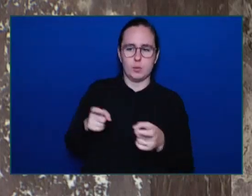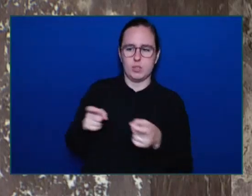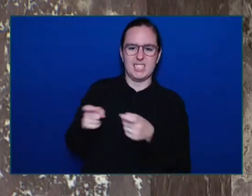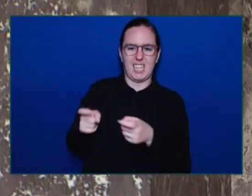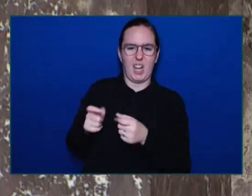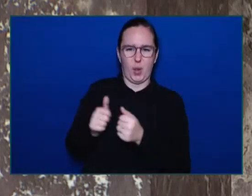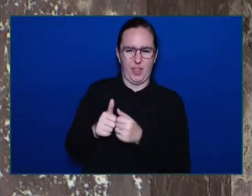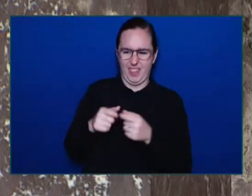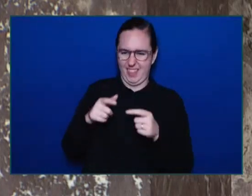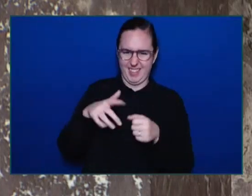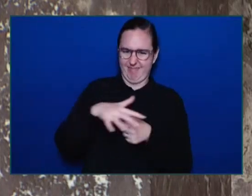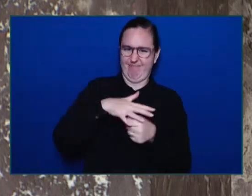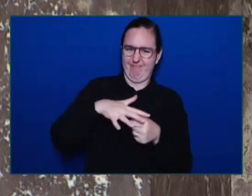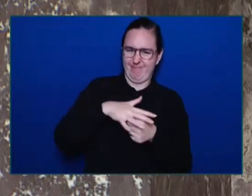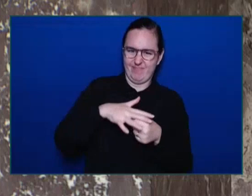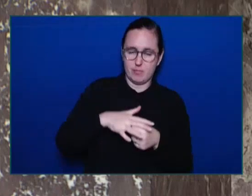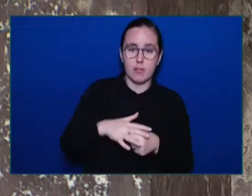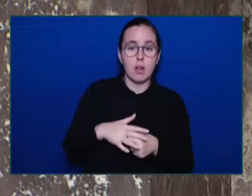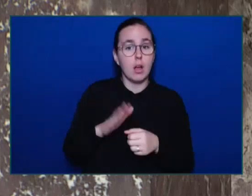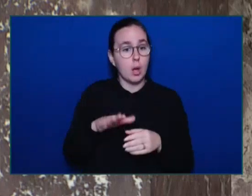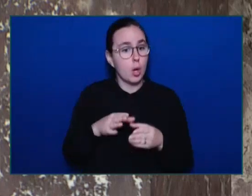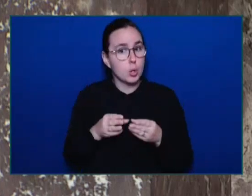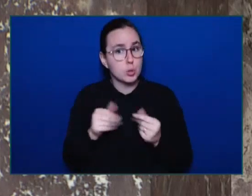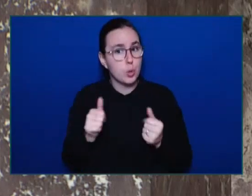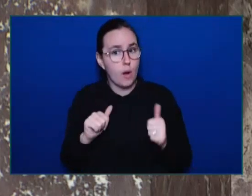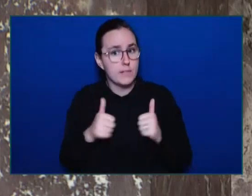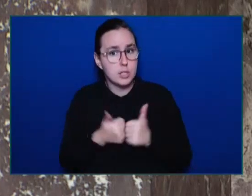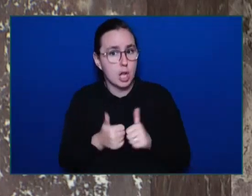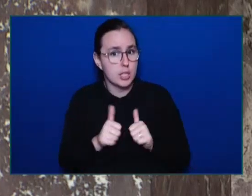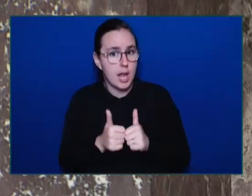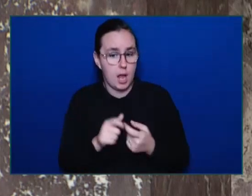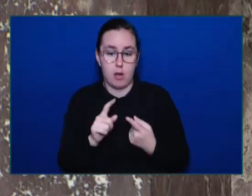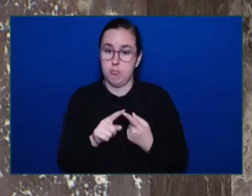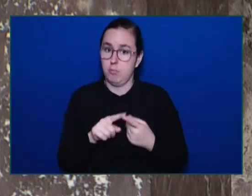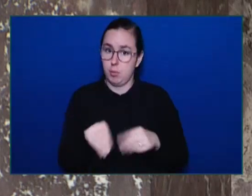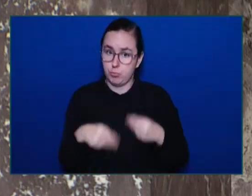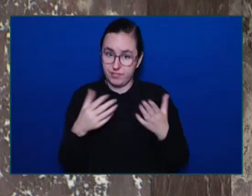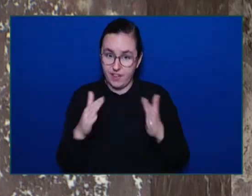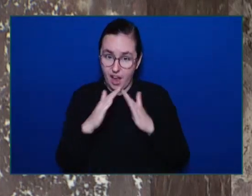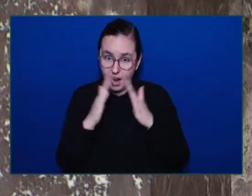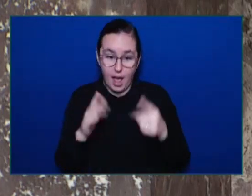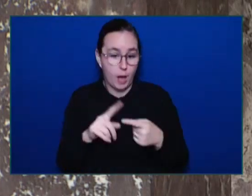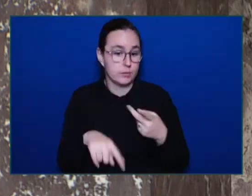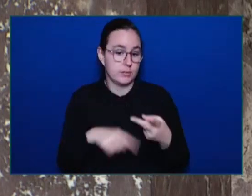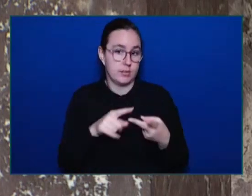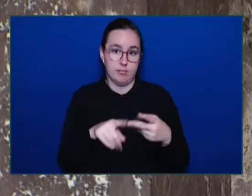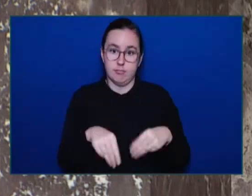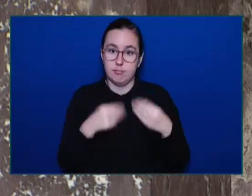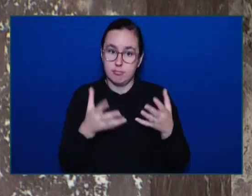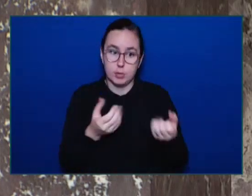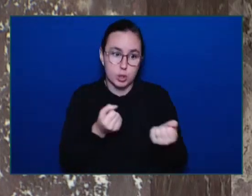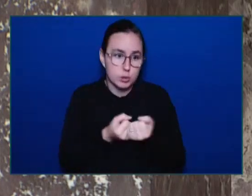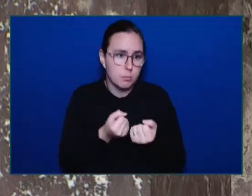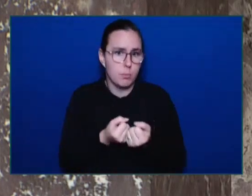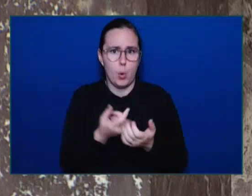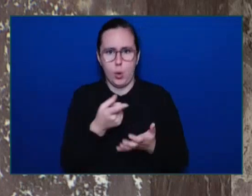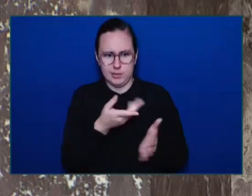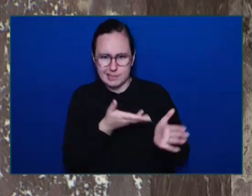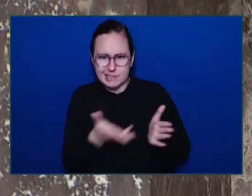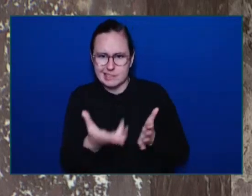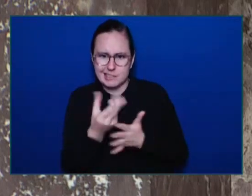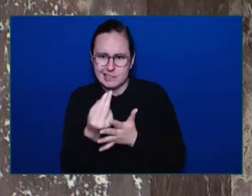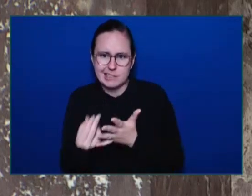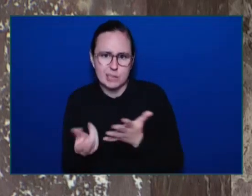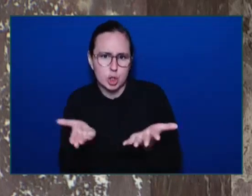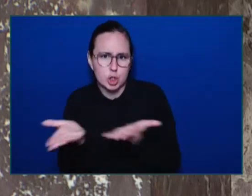wraparound supports like we're doing, Honourable Speaker. You help them get stability in their lives, Honourable Speaker. So this is not warehousing people, Honourable Speaker. This